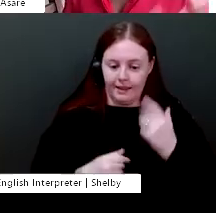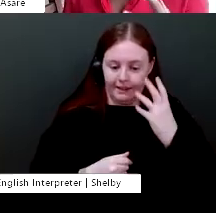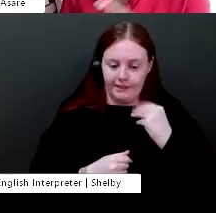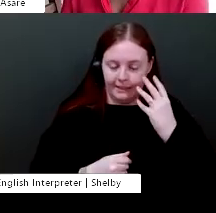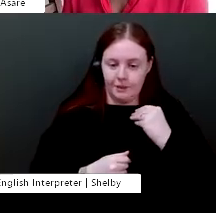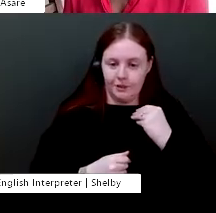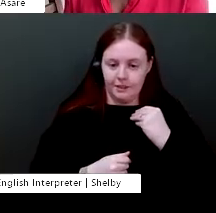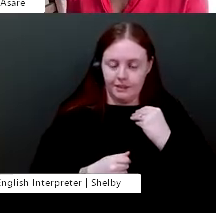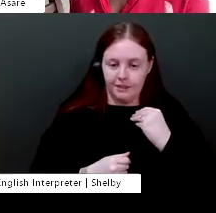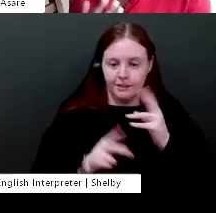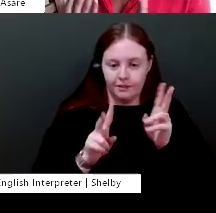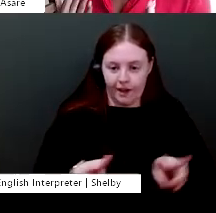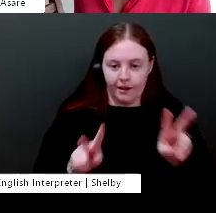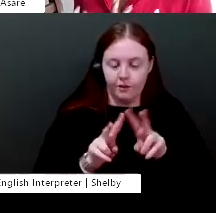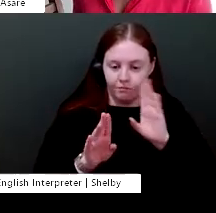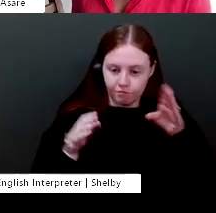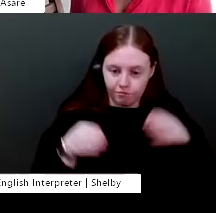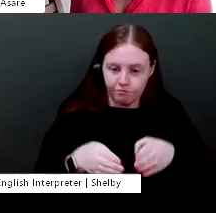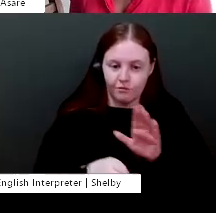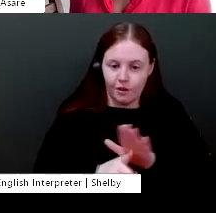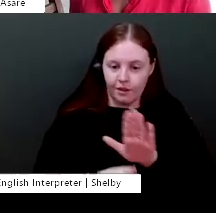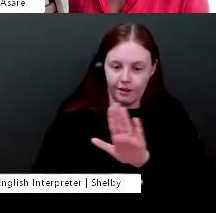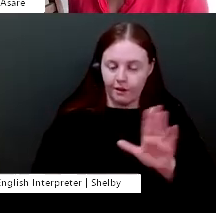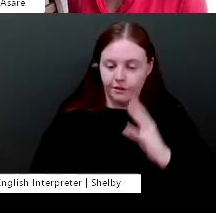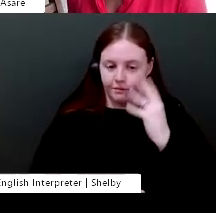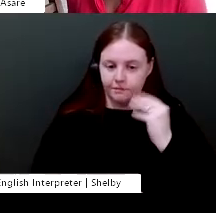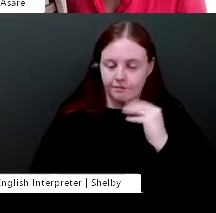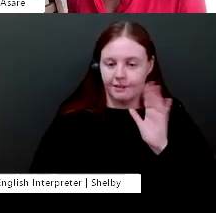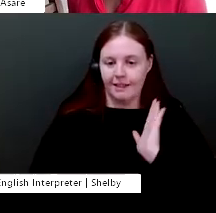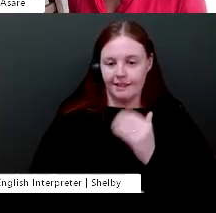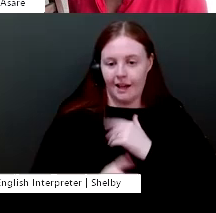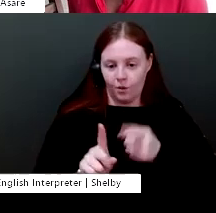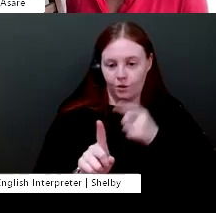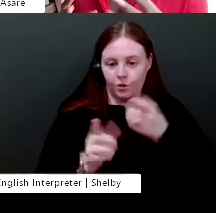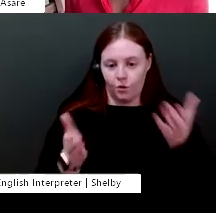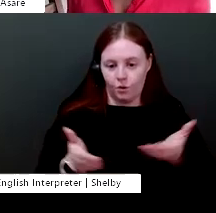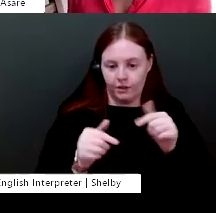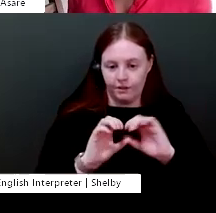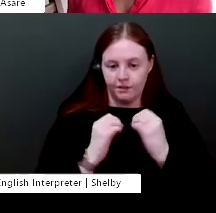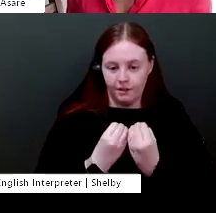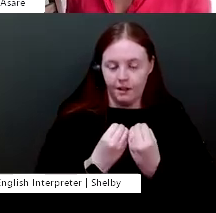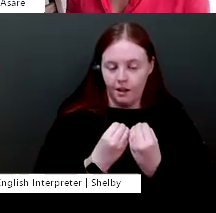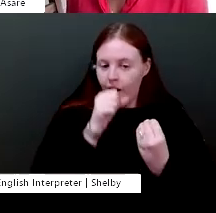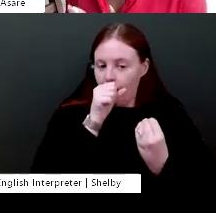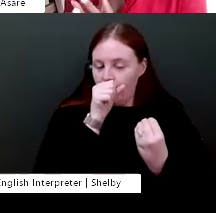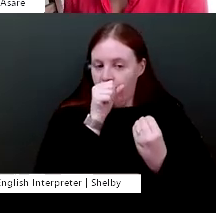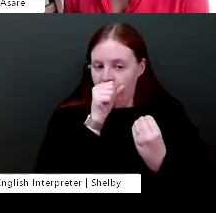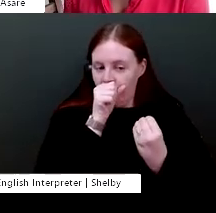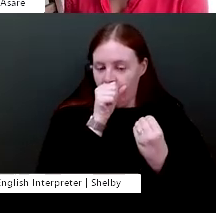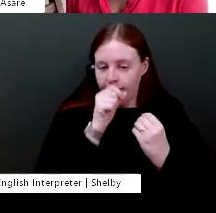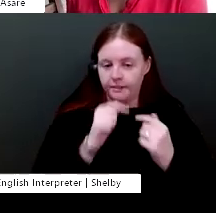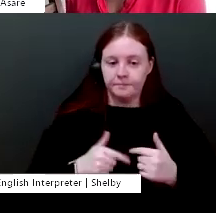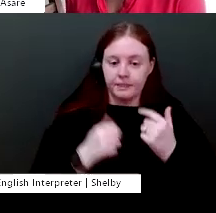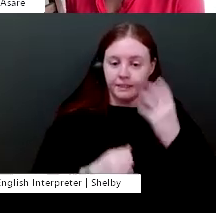very valued and centered, which is what we aim to do at the organization. Knowing that lived experience should